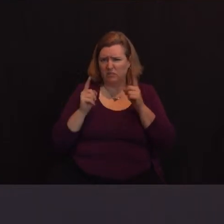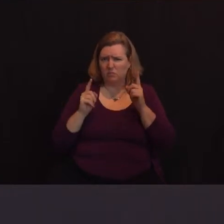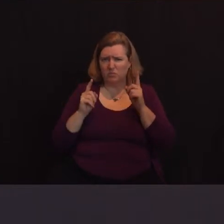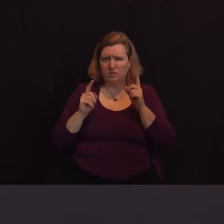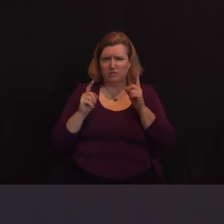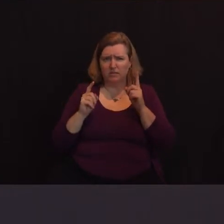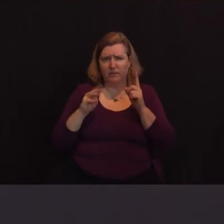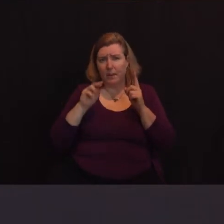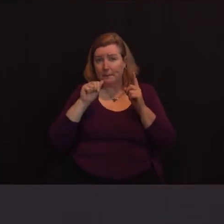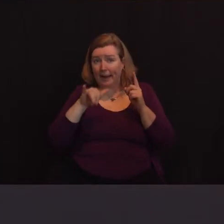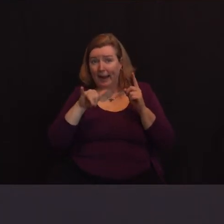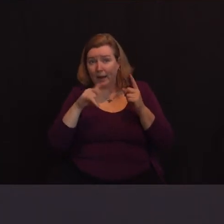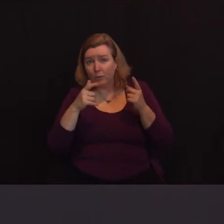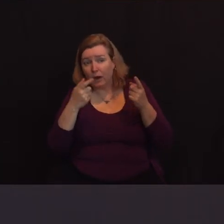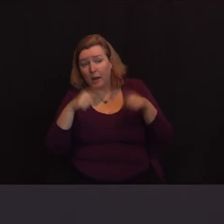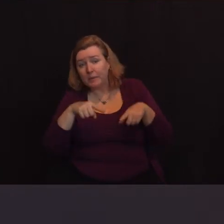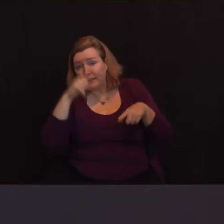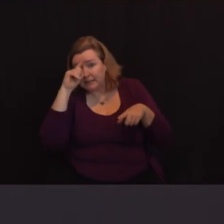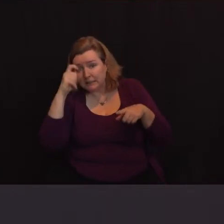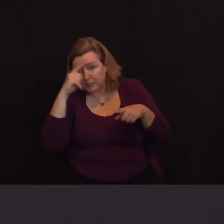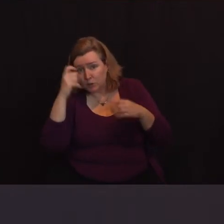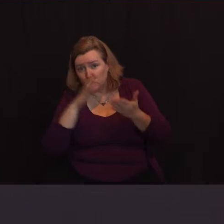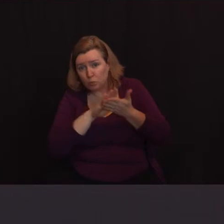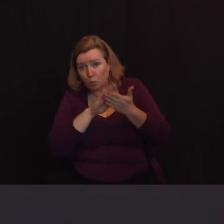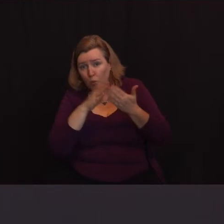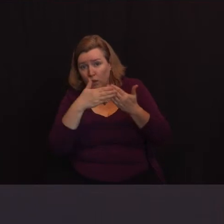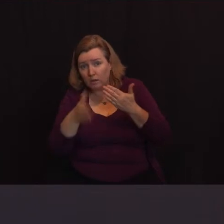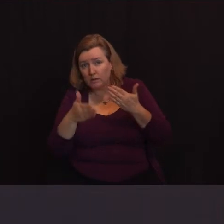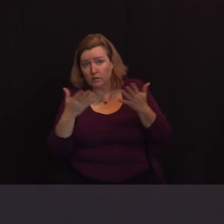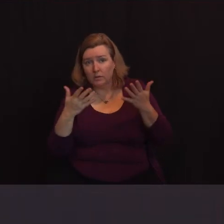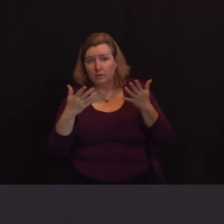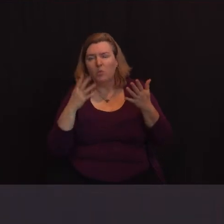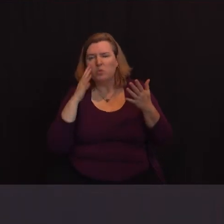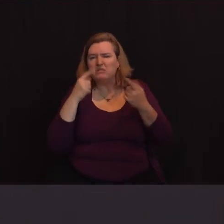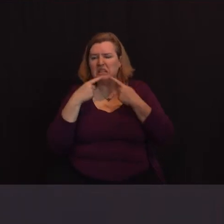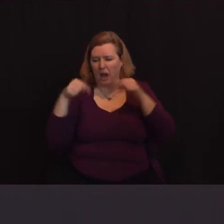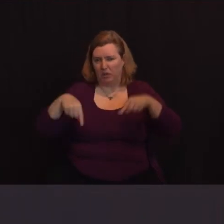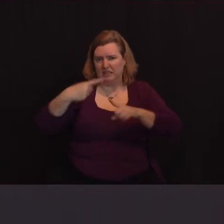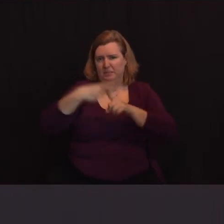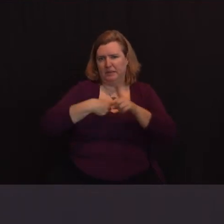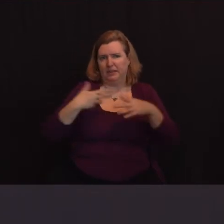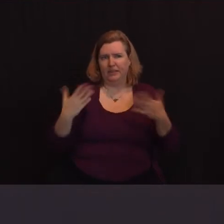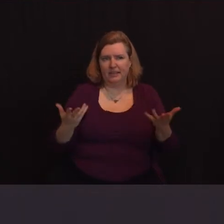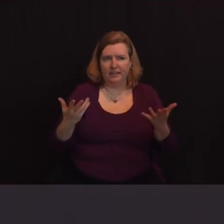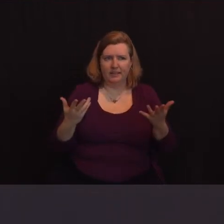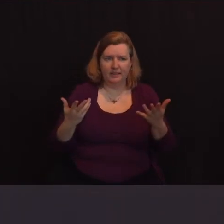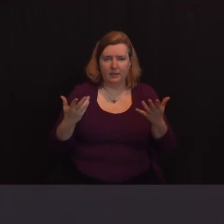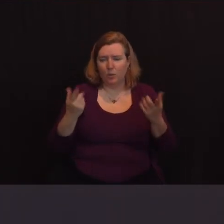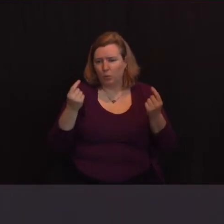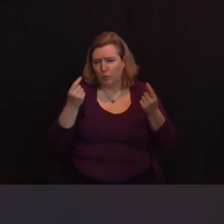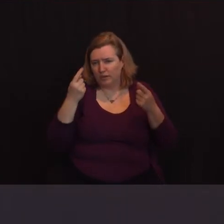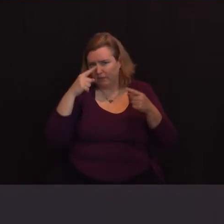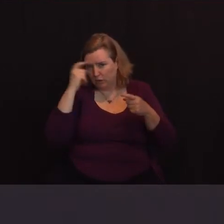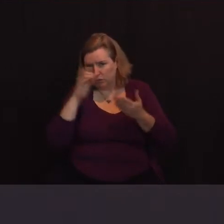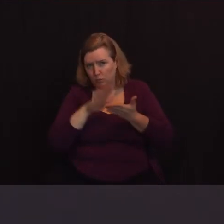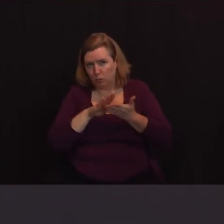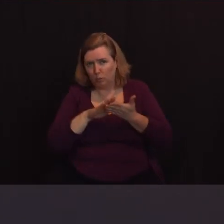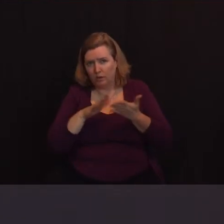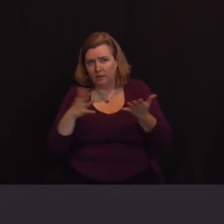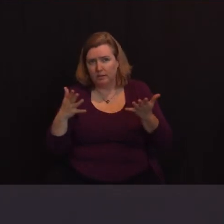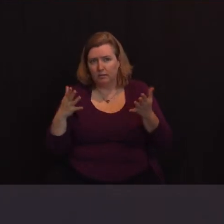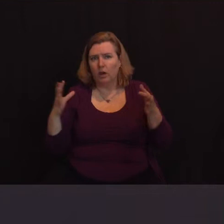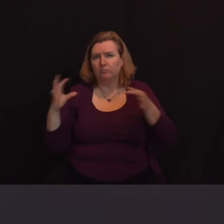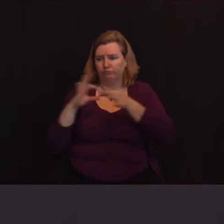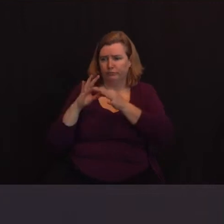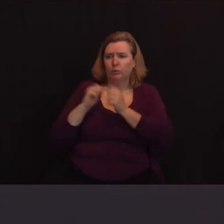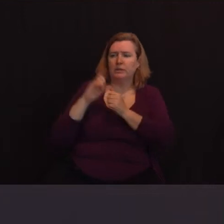don't want to speak for Angelica Allen McMillan, but my gut tells me, working with the Department of Health, that feels